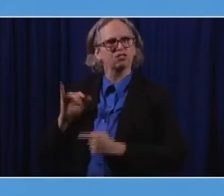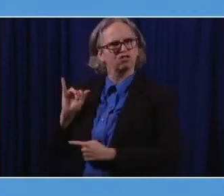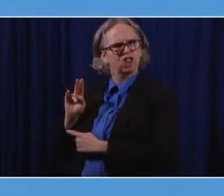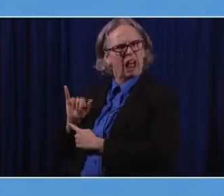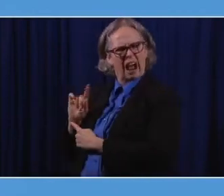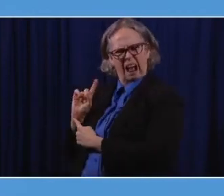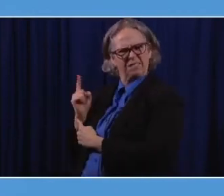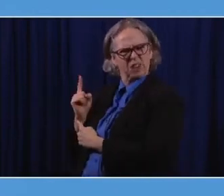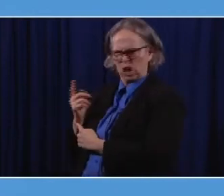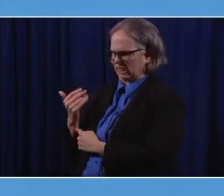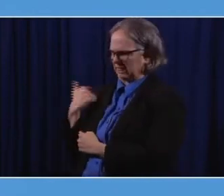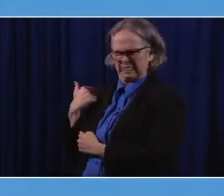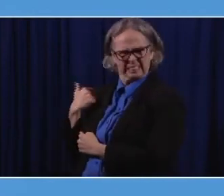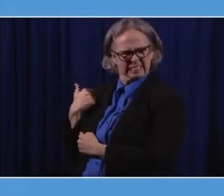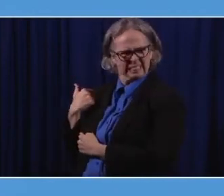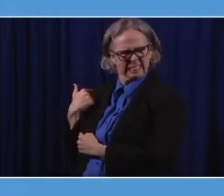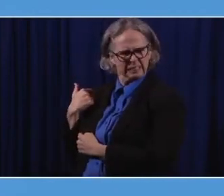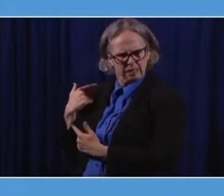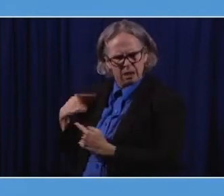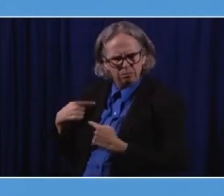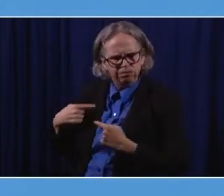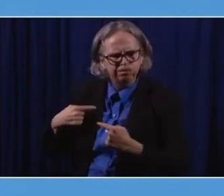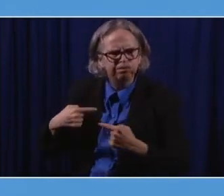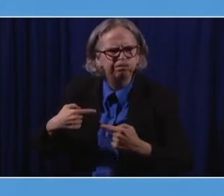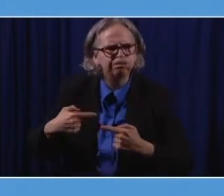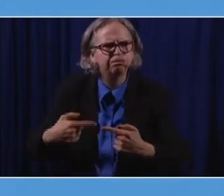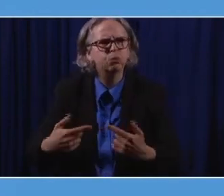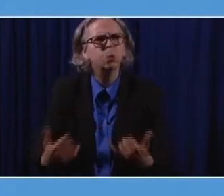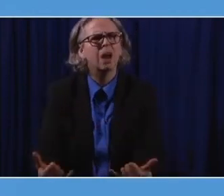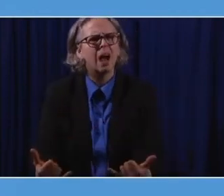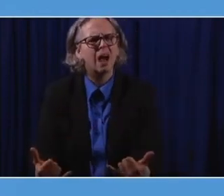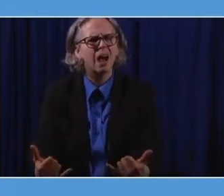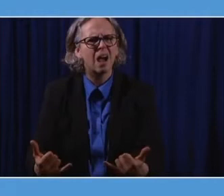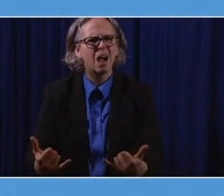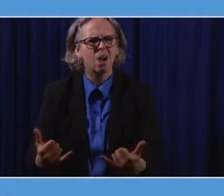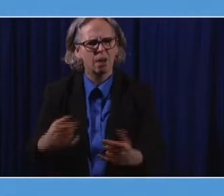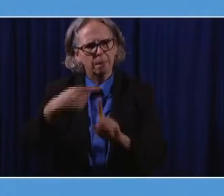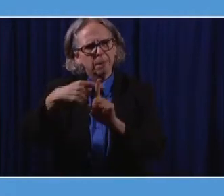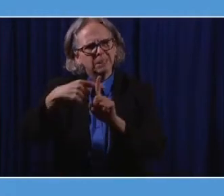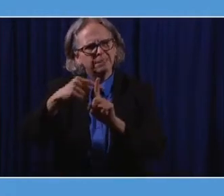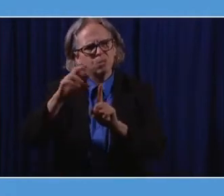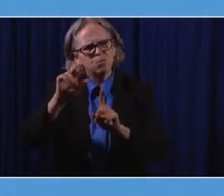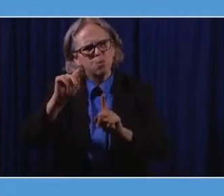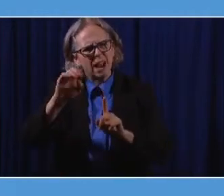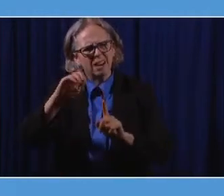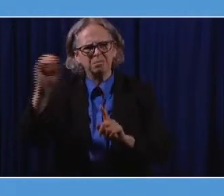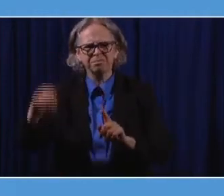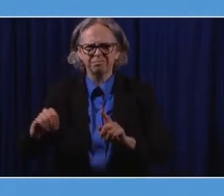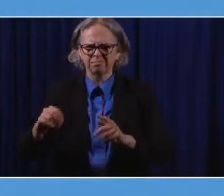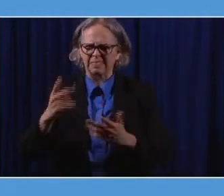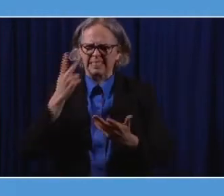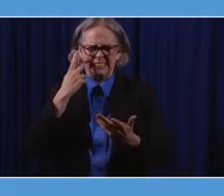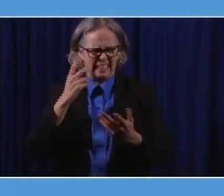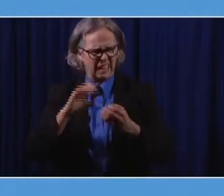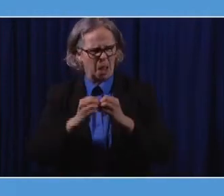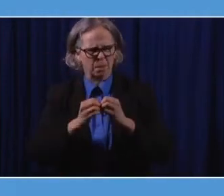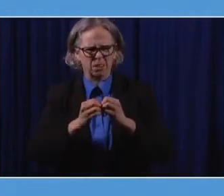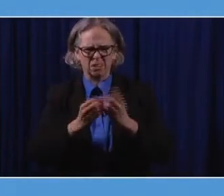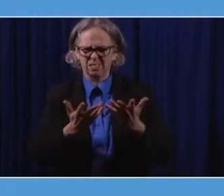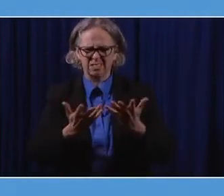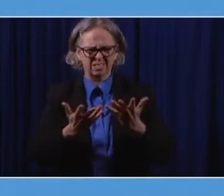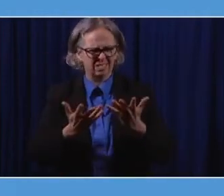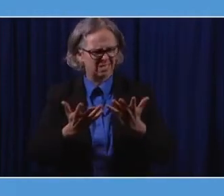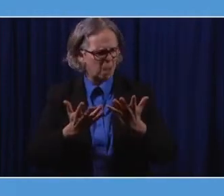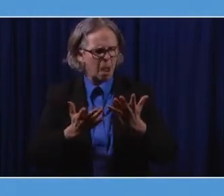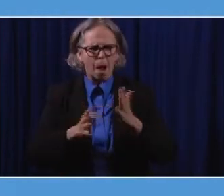So we got from July 1 basically to the present. And you can see what's happened. Our positivity is now showing for the